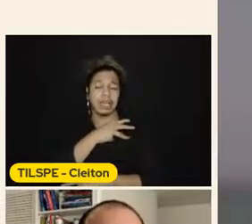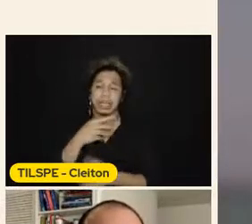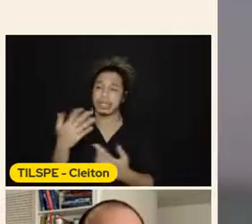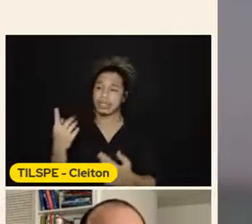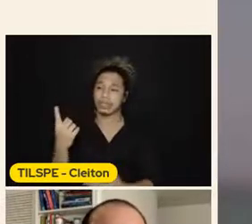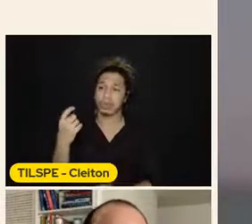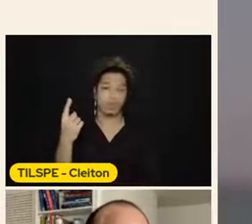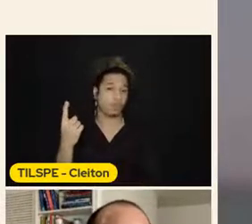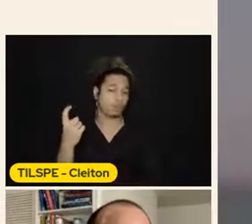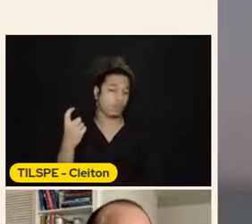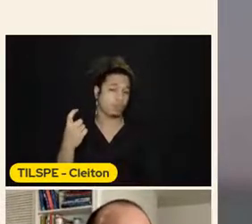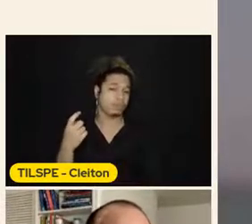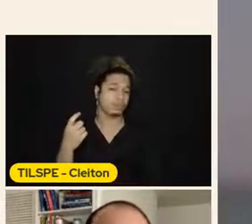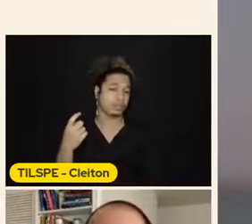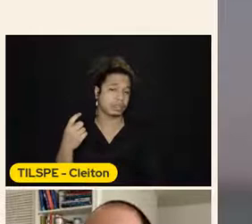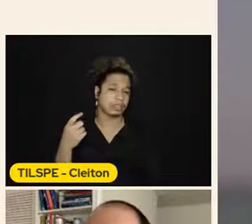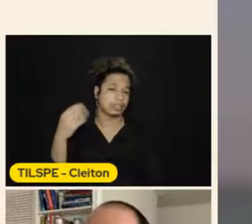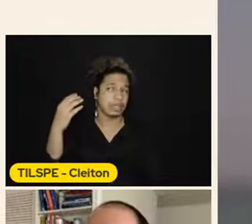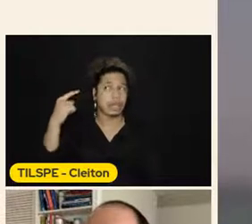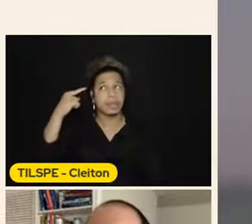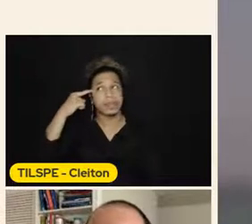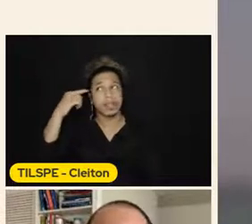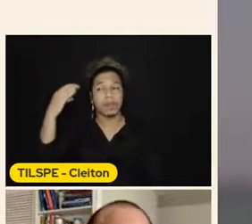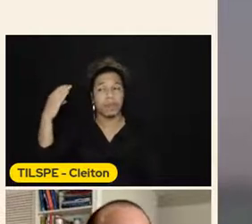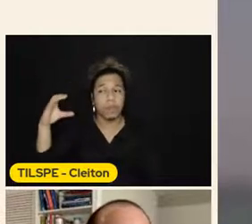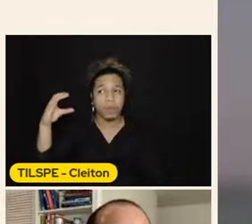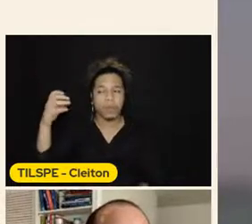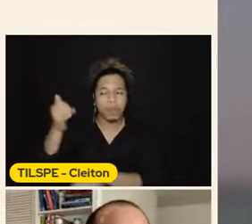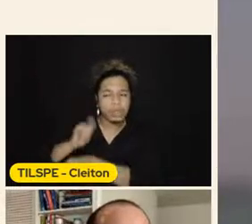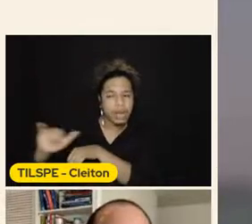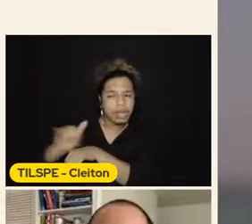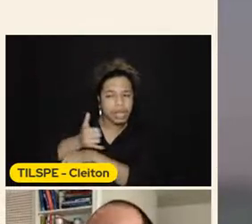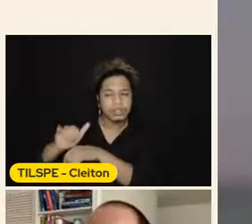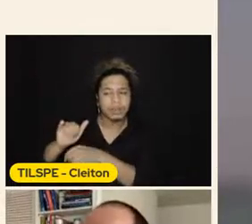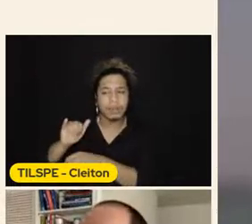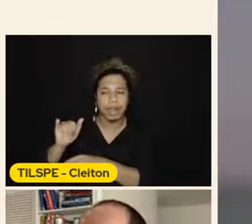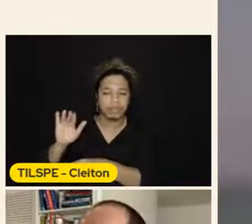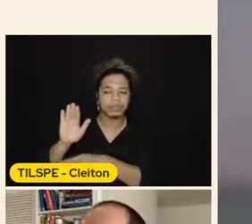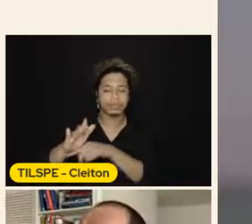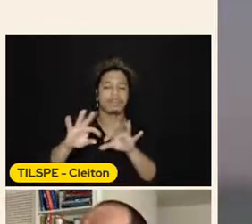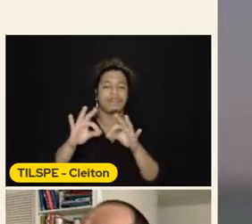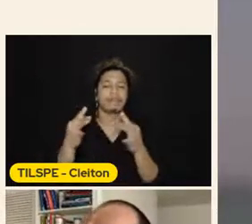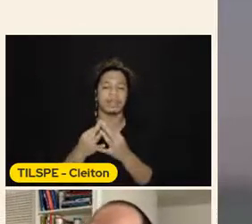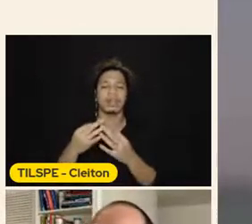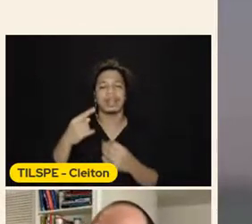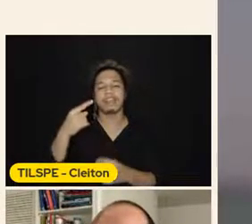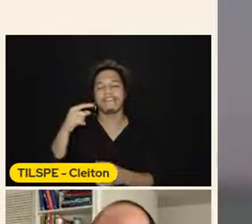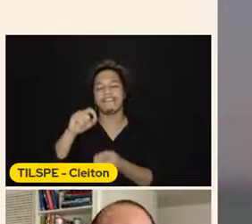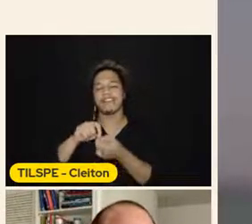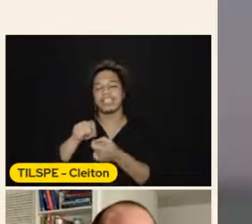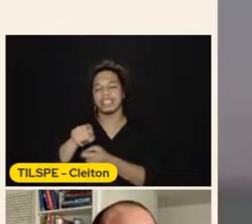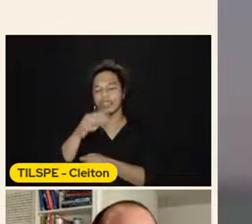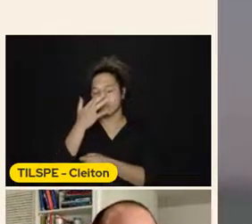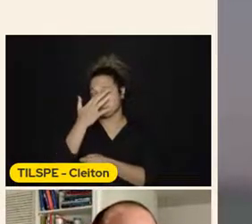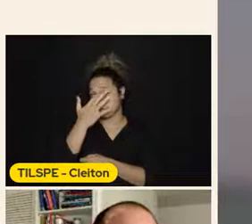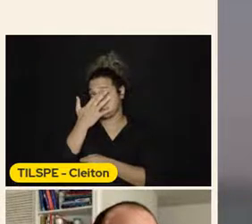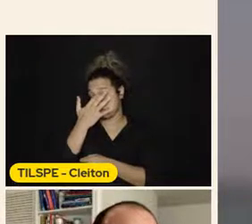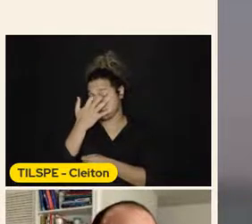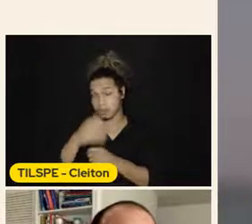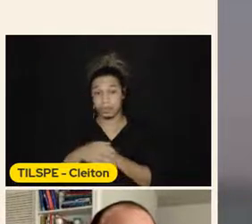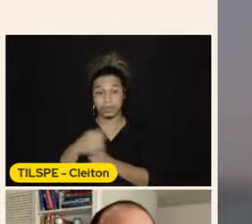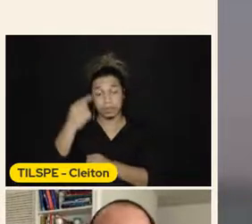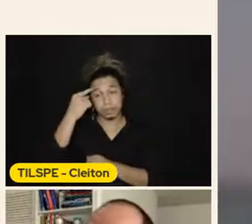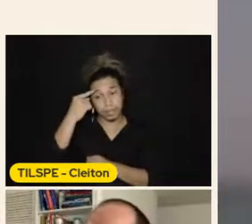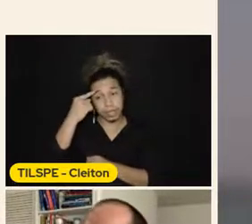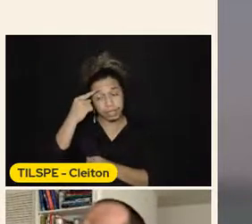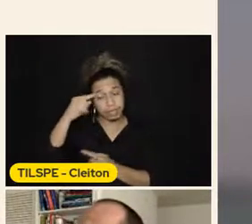scientific knowledge, to come up with a solution. And that's exactly what he did. When we think about language objectives